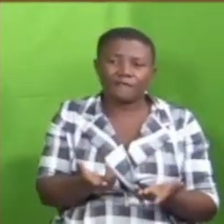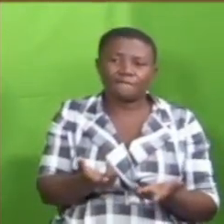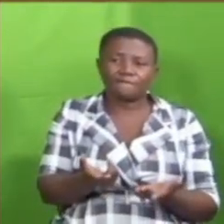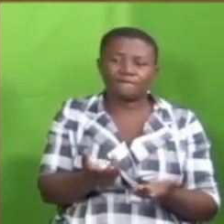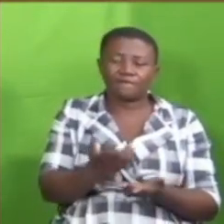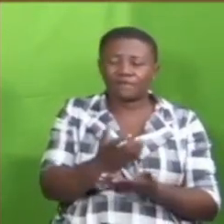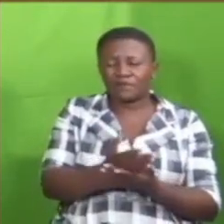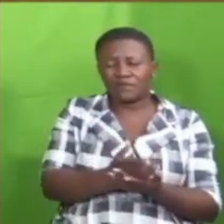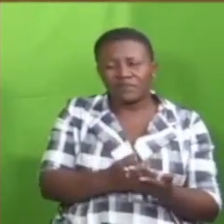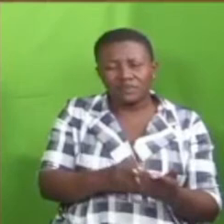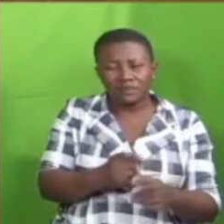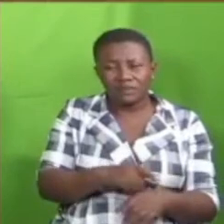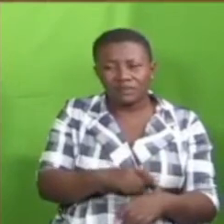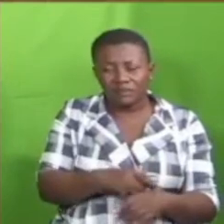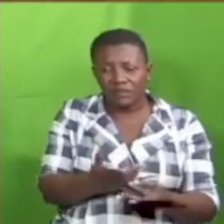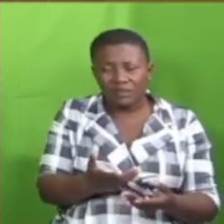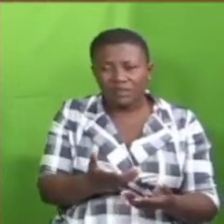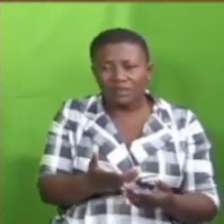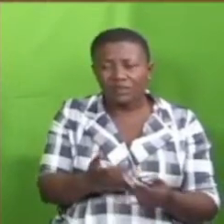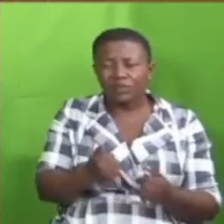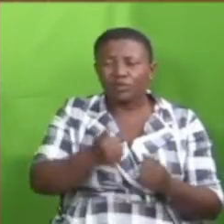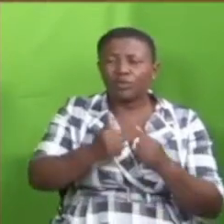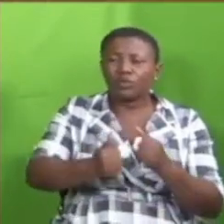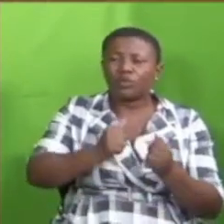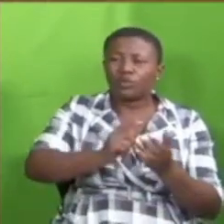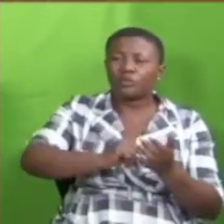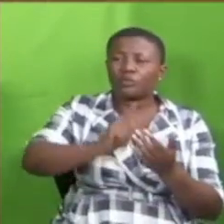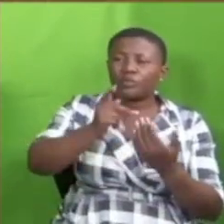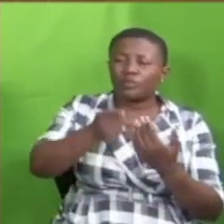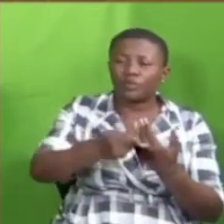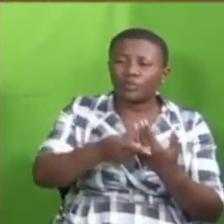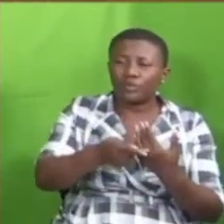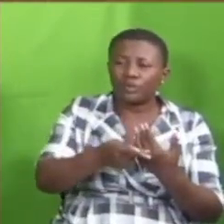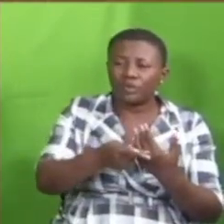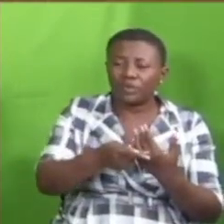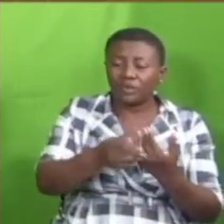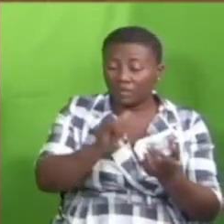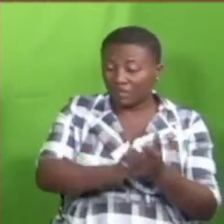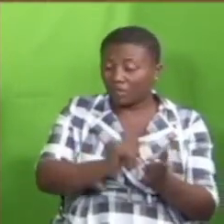at which program he intimated to